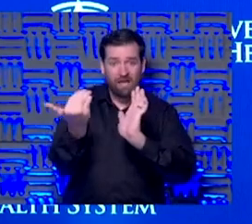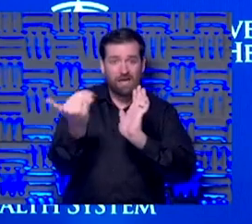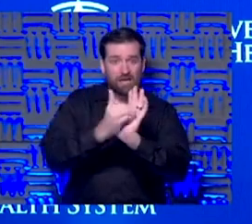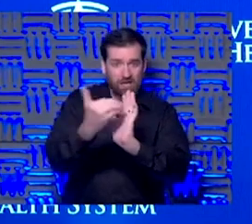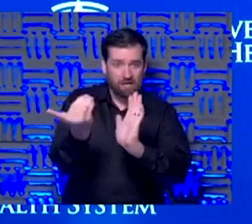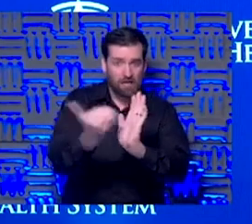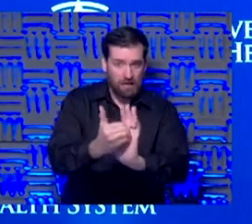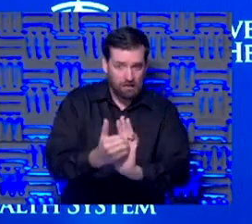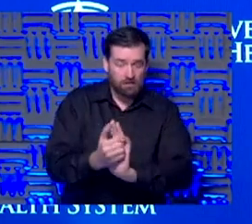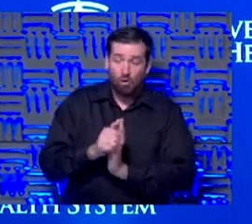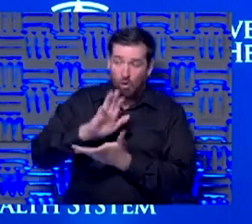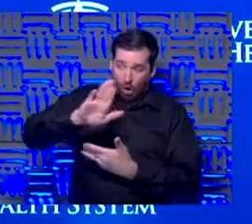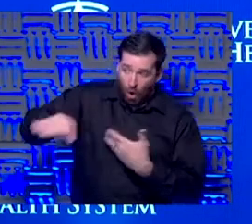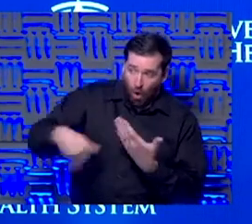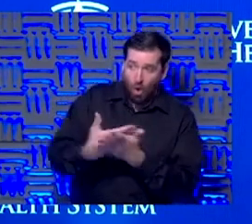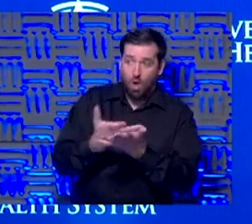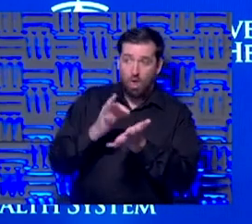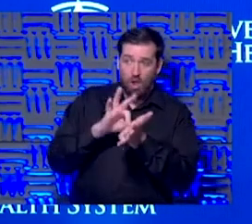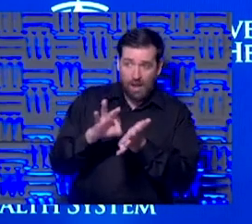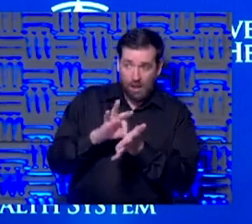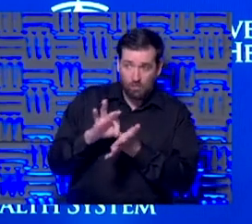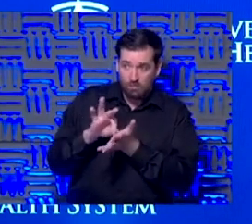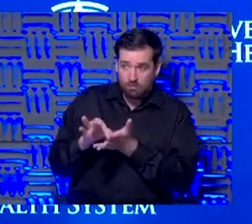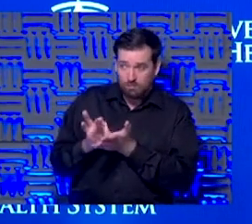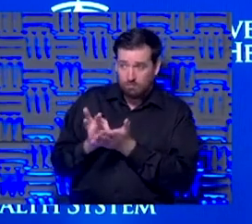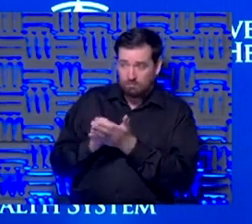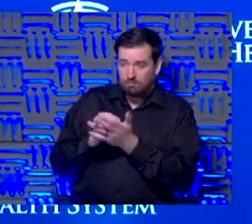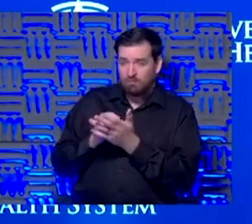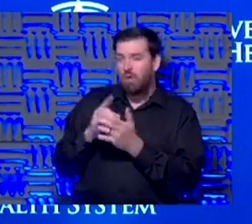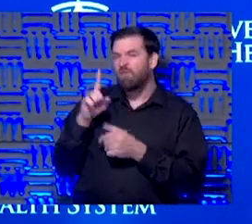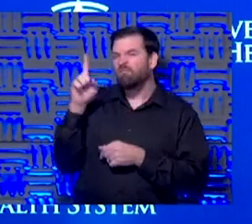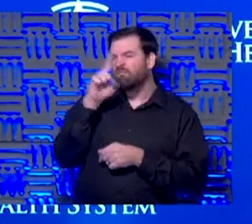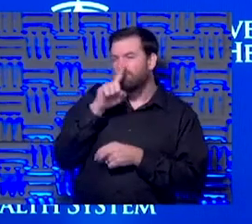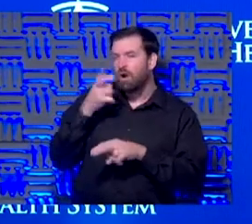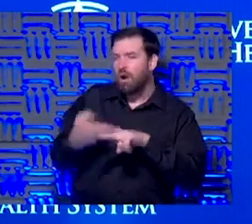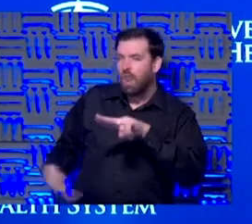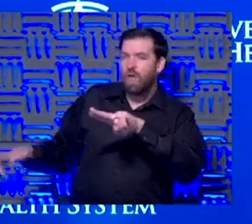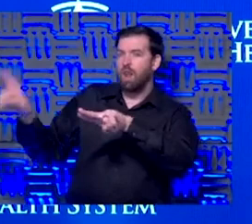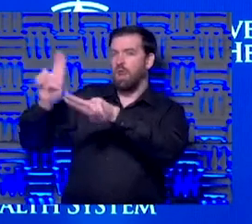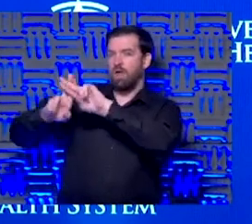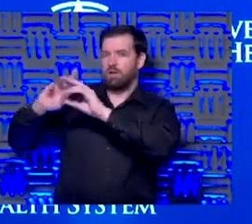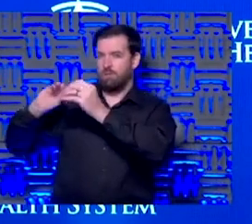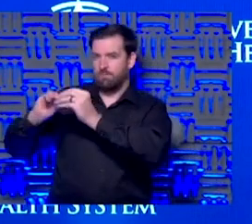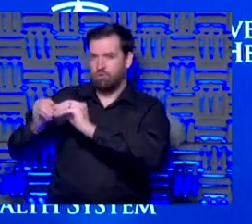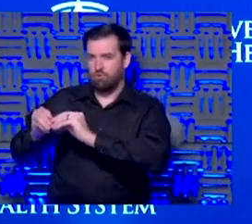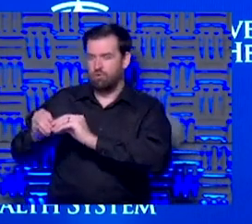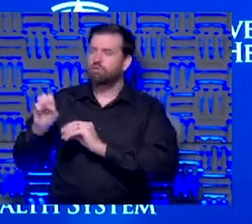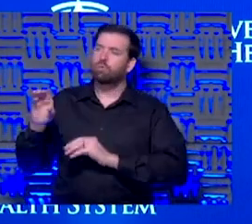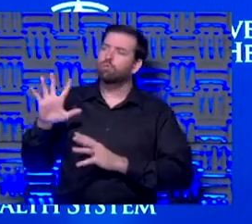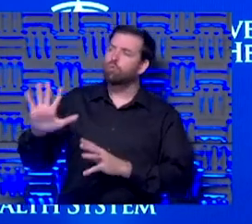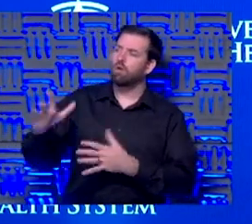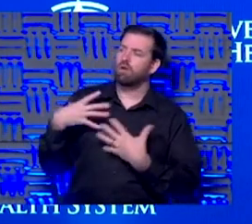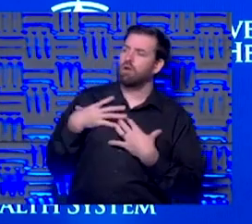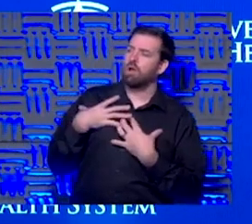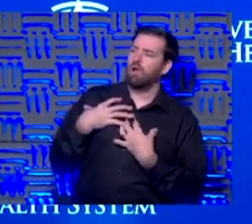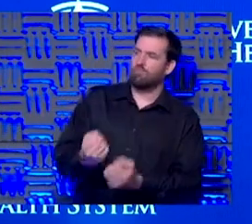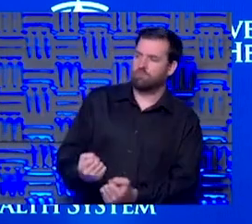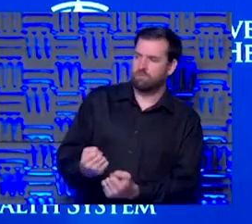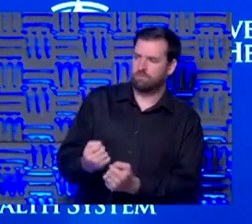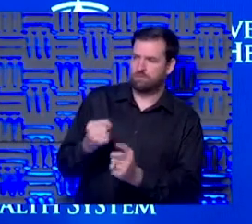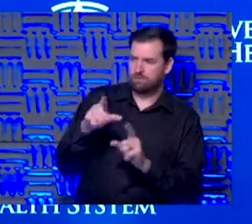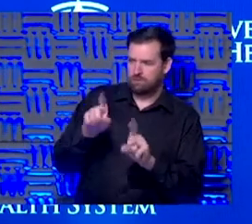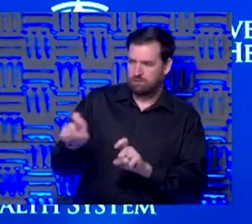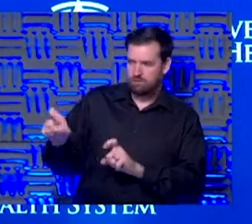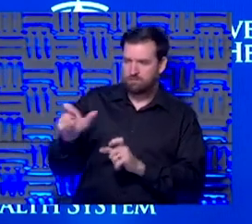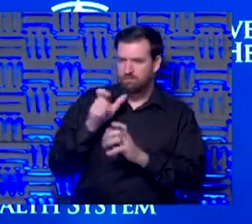tests being counted as, are they adding to the number? That's one of the things right. that they so have. They want to know your confidence in testing too, because early on